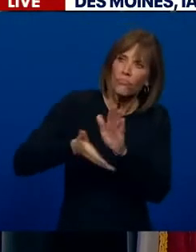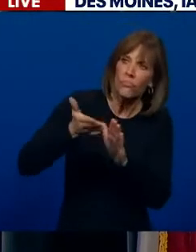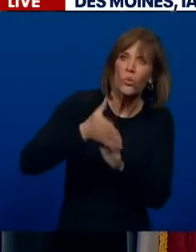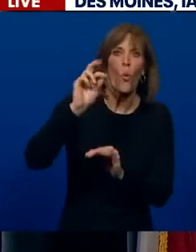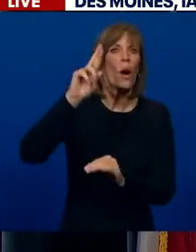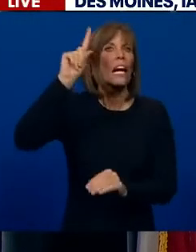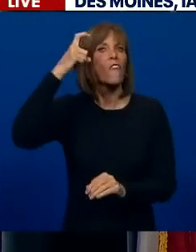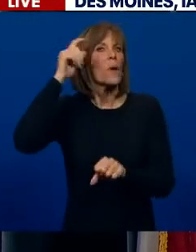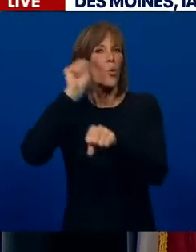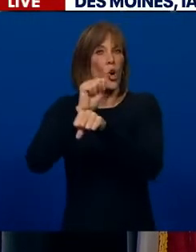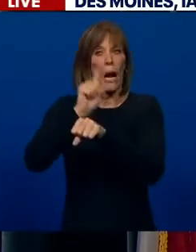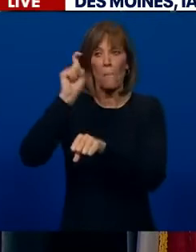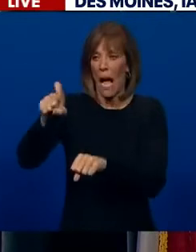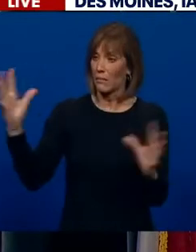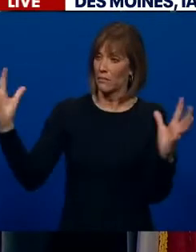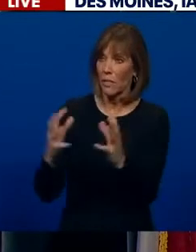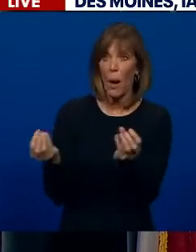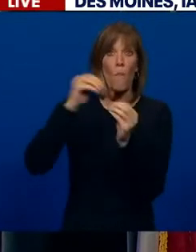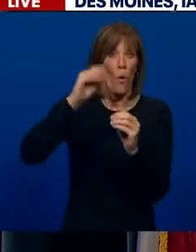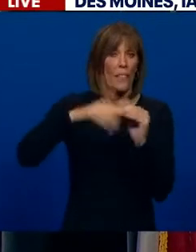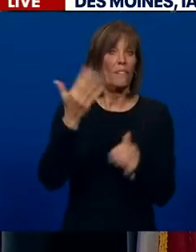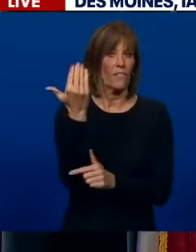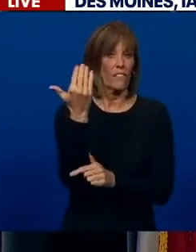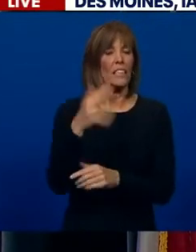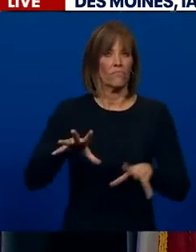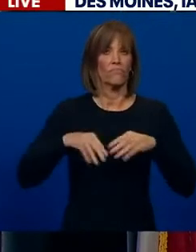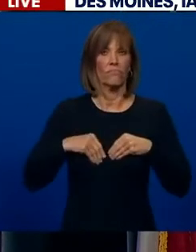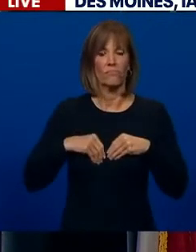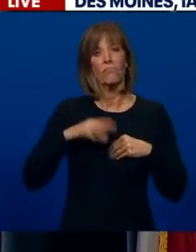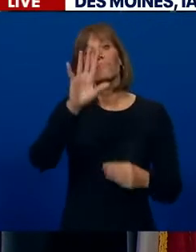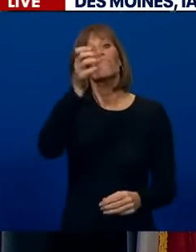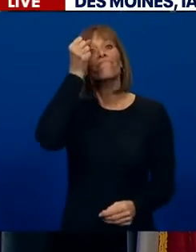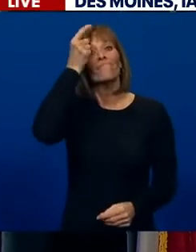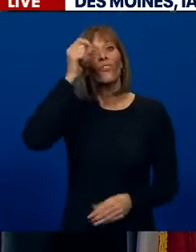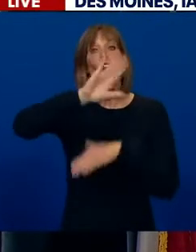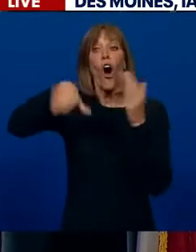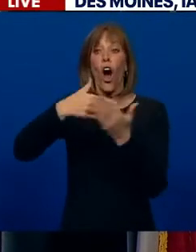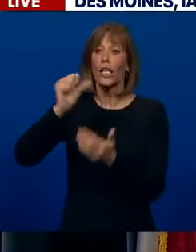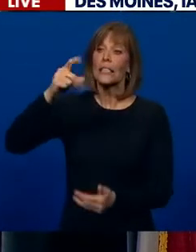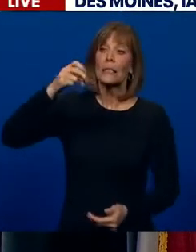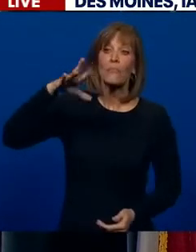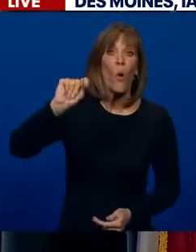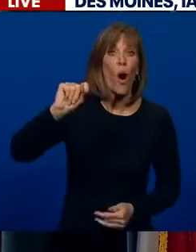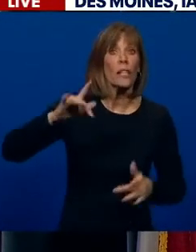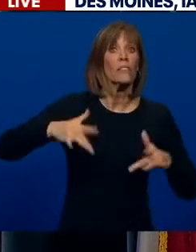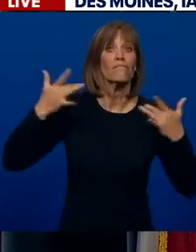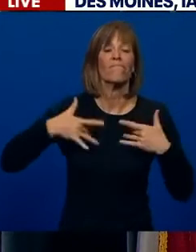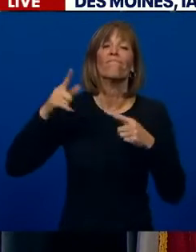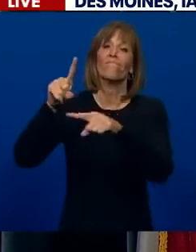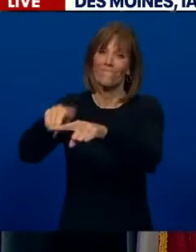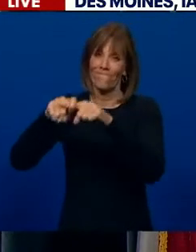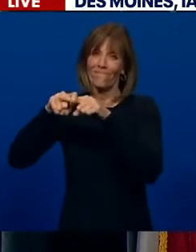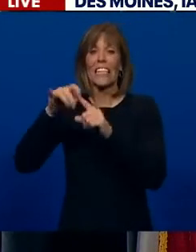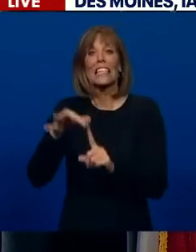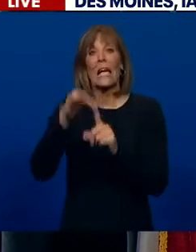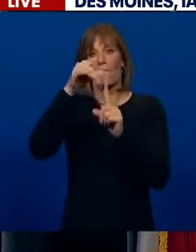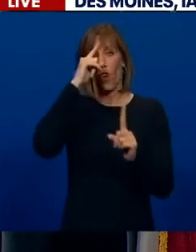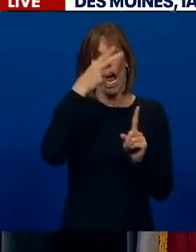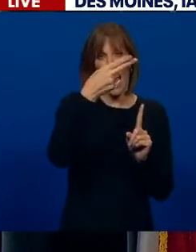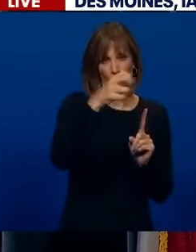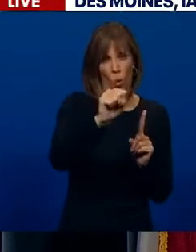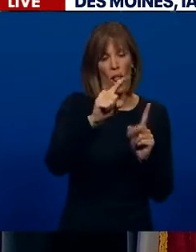government operations. With the exception of high school, collegiate, and professional sports, all